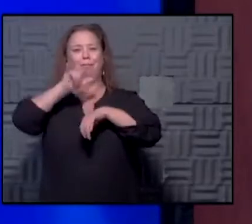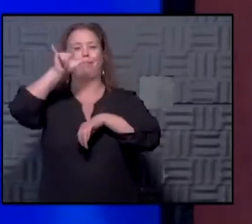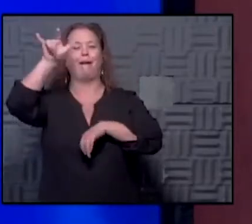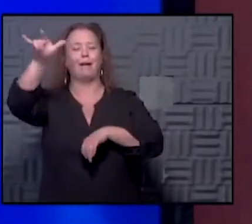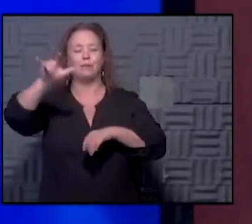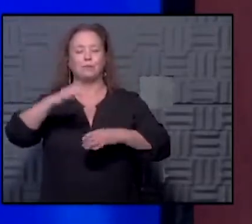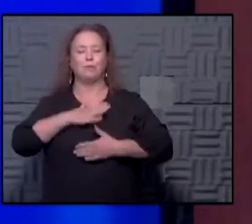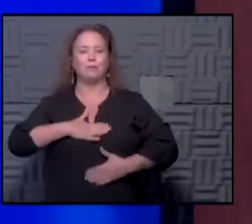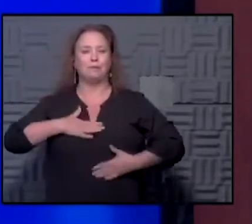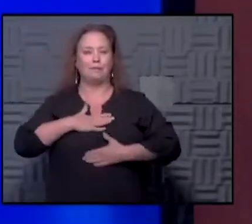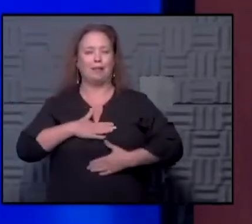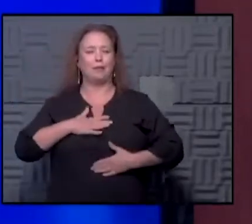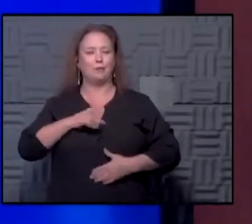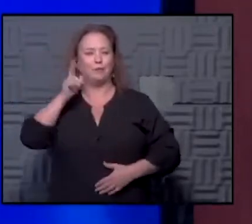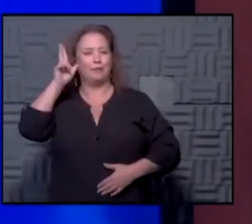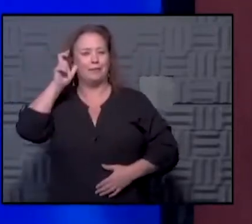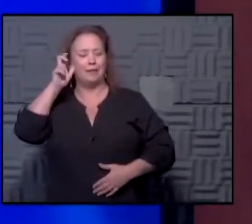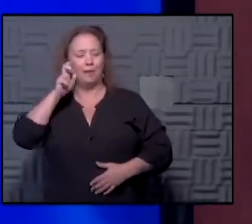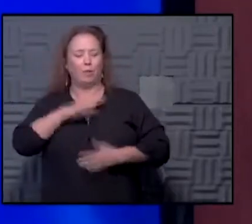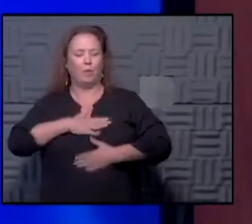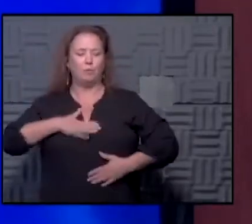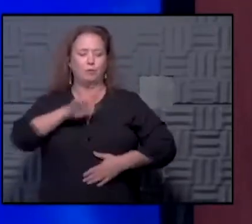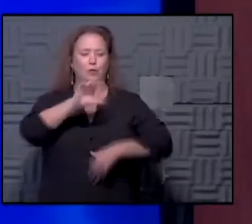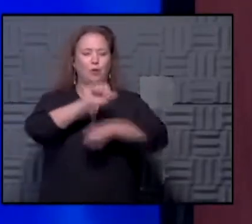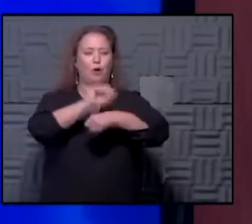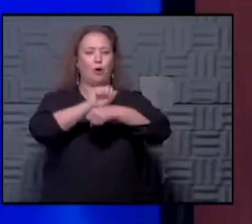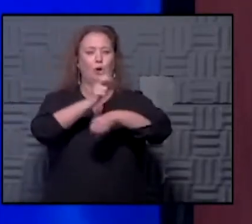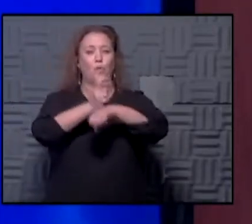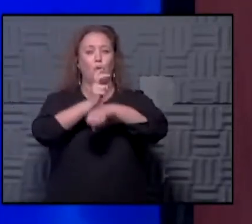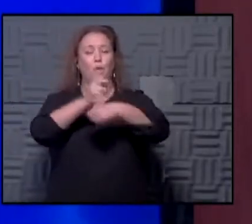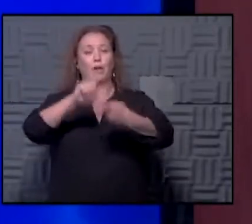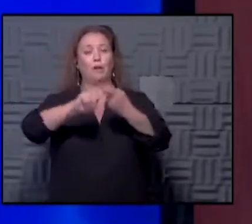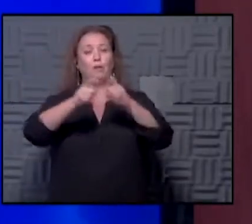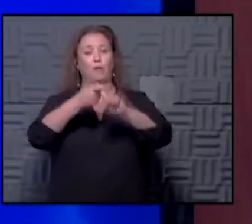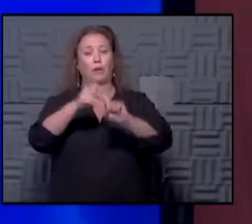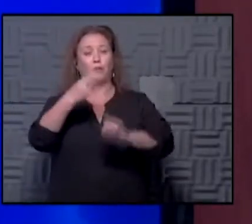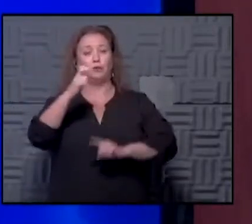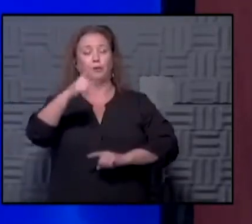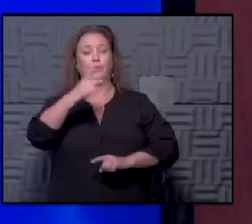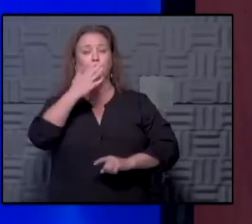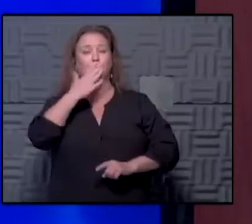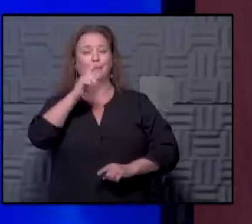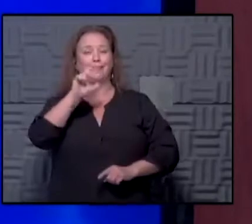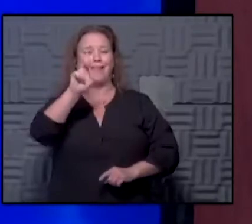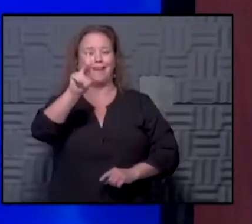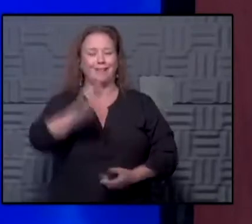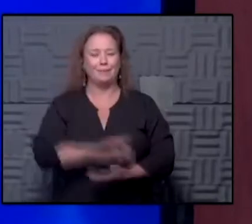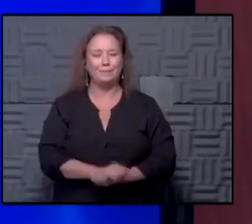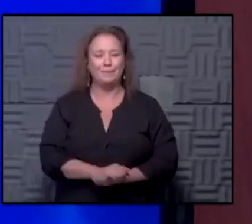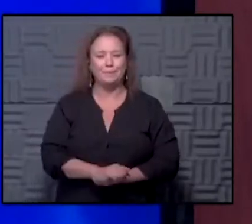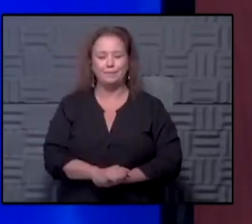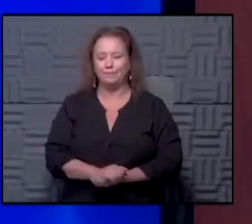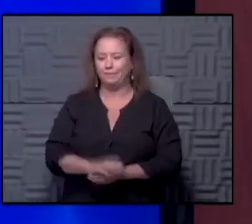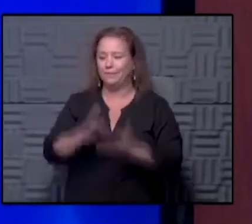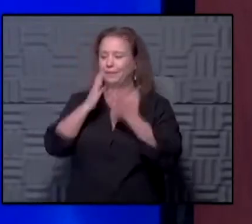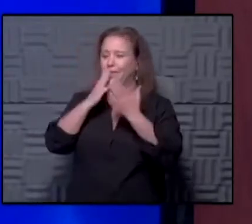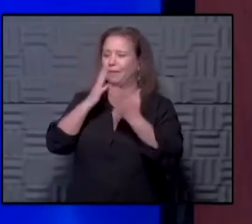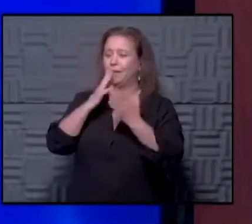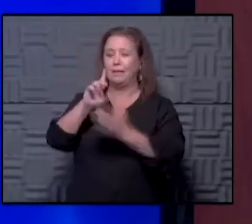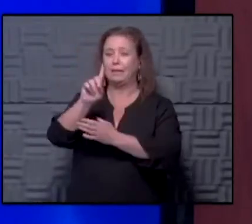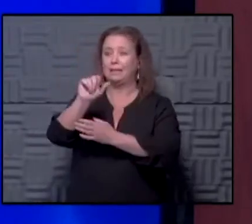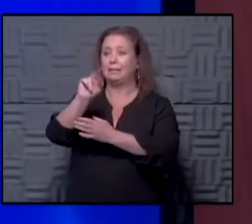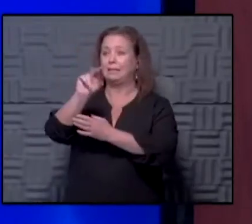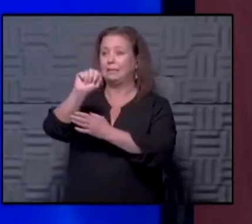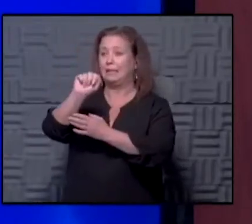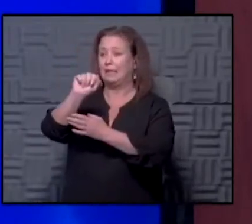you on the program. Appreciate your hard work, your friendship, and all your advice. Good luck out there. Okay, and thanks. And Dana